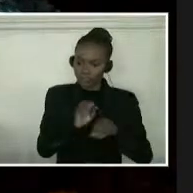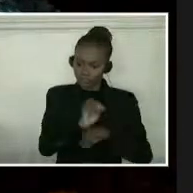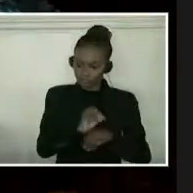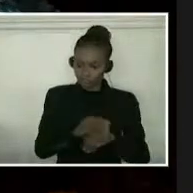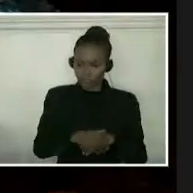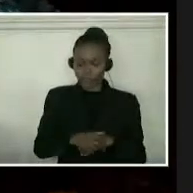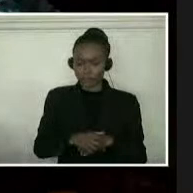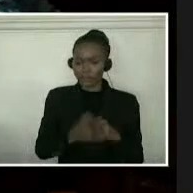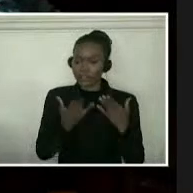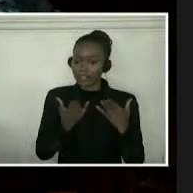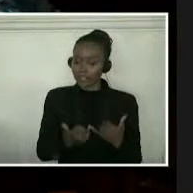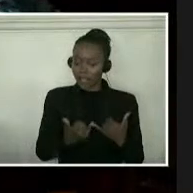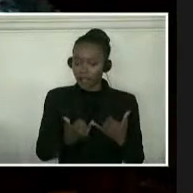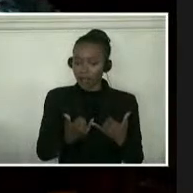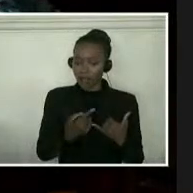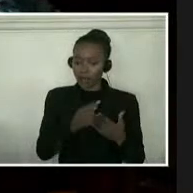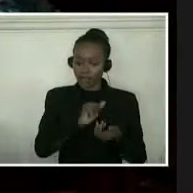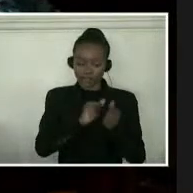removal